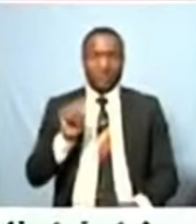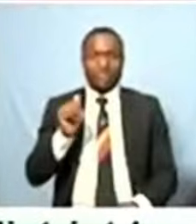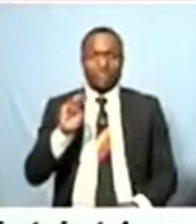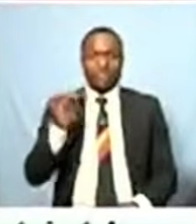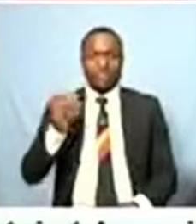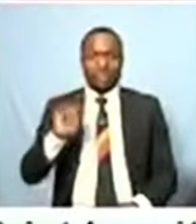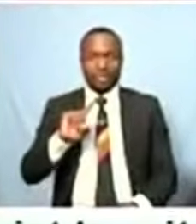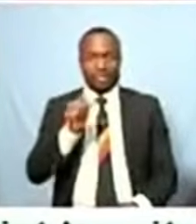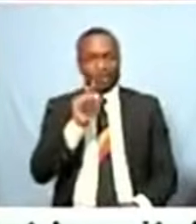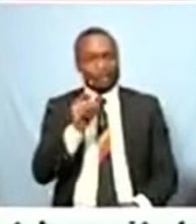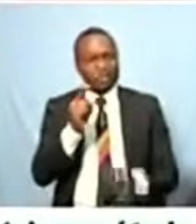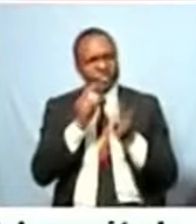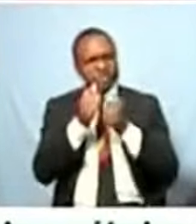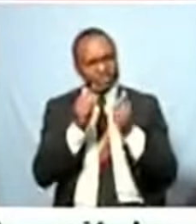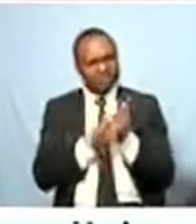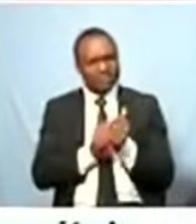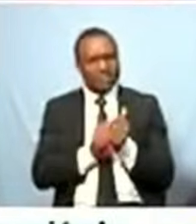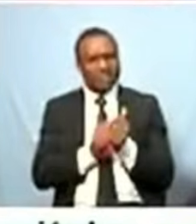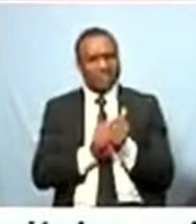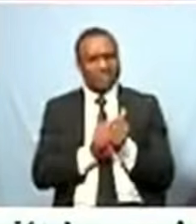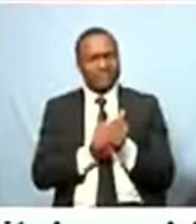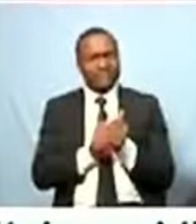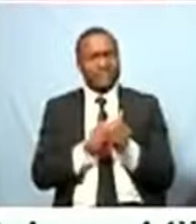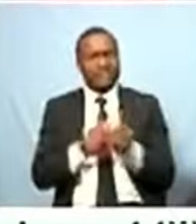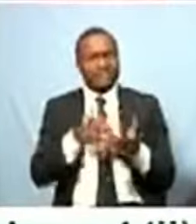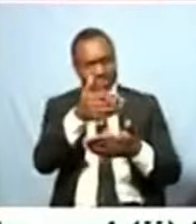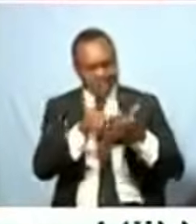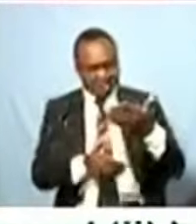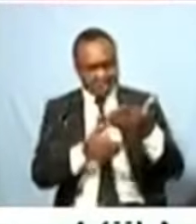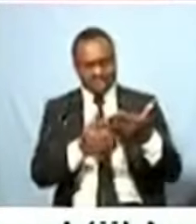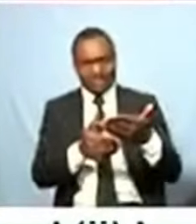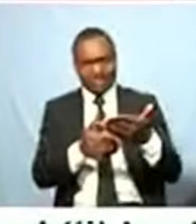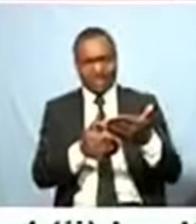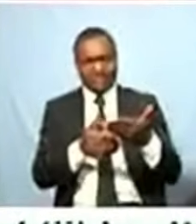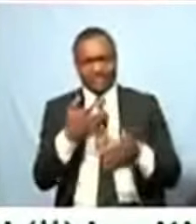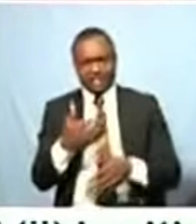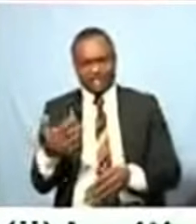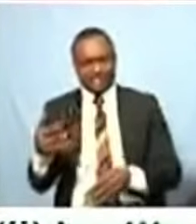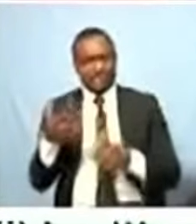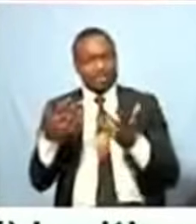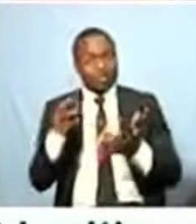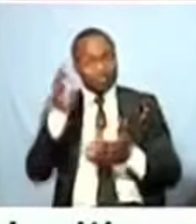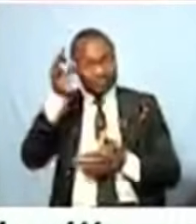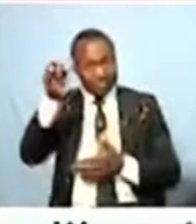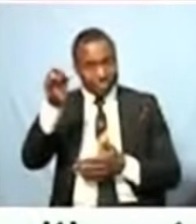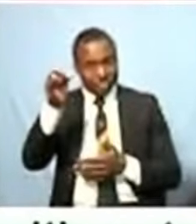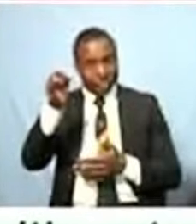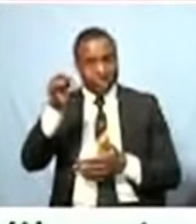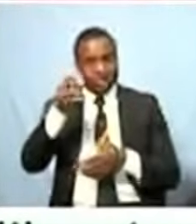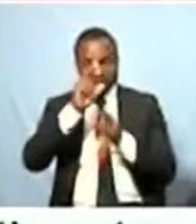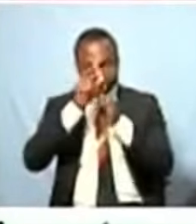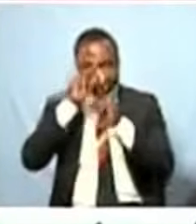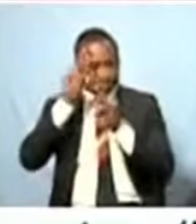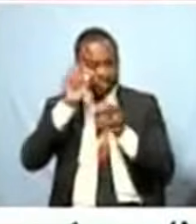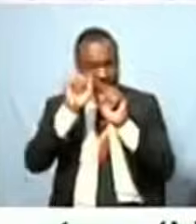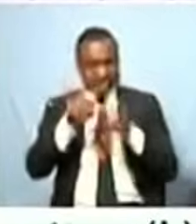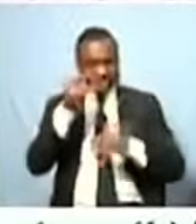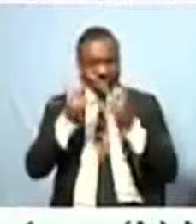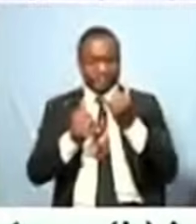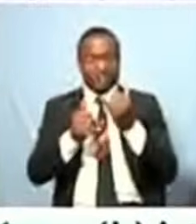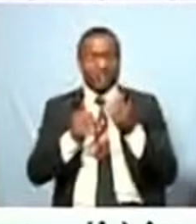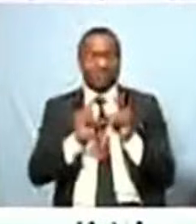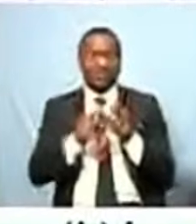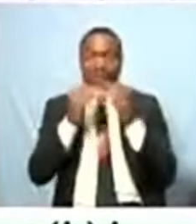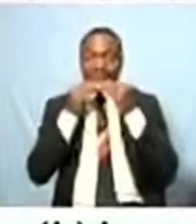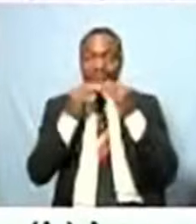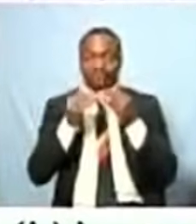Namwala, are you talking about the present facilities or the future, so that the Minister can conclude his response? Thank